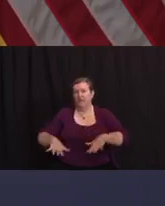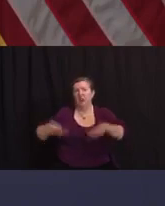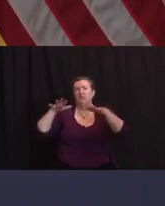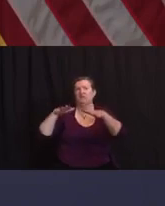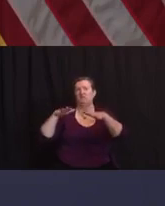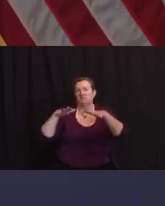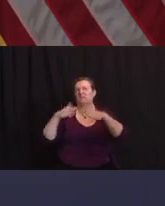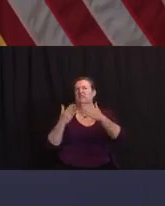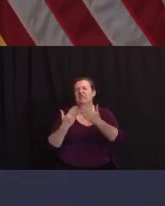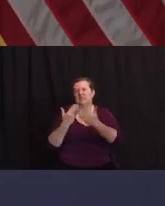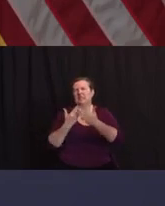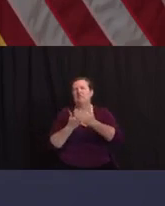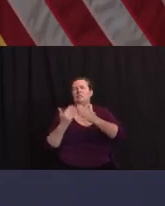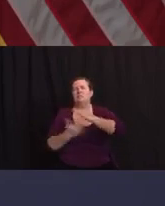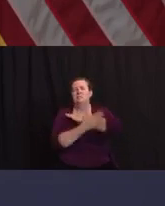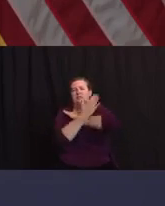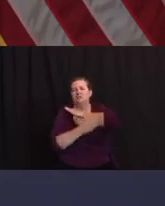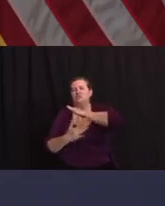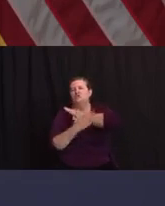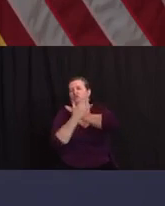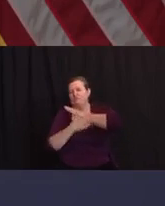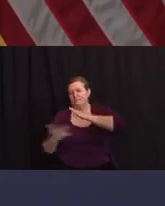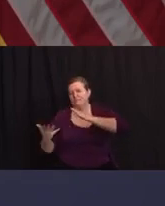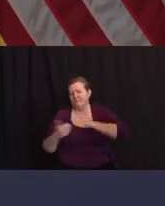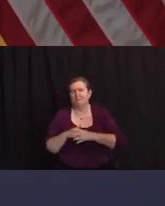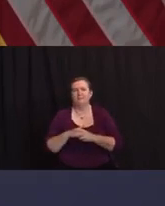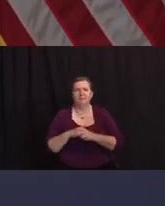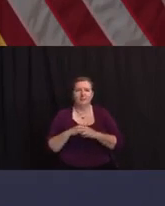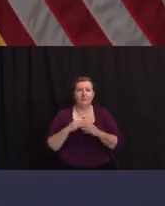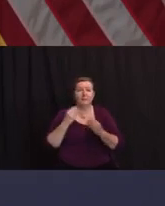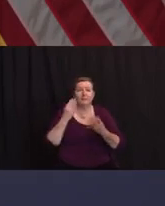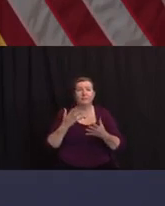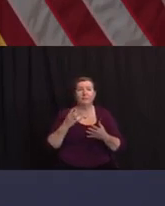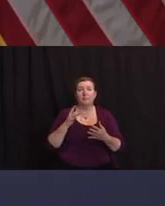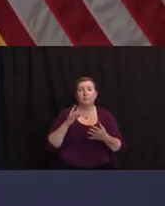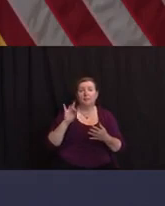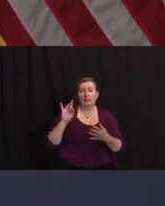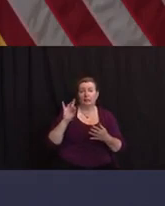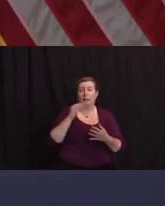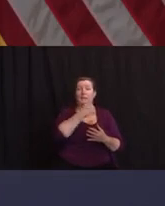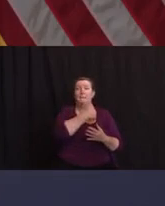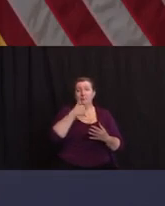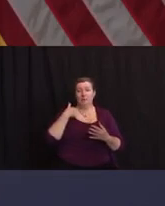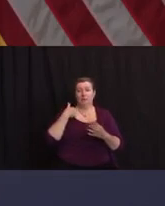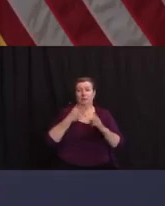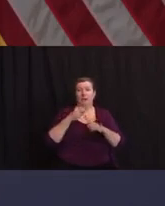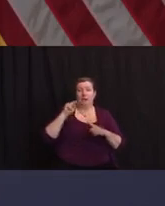on a different note, I'm just happy to report that the 80-member team from NJ Task Force 1